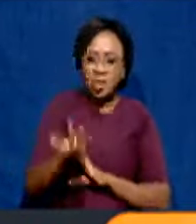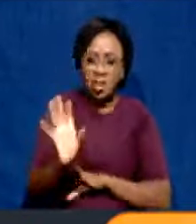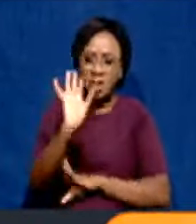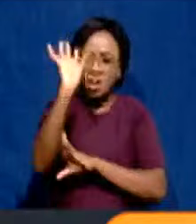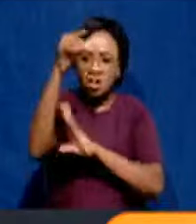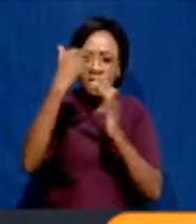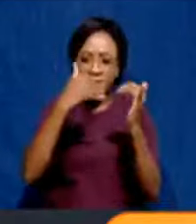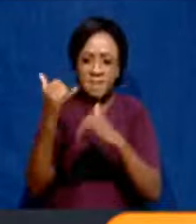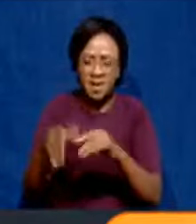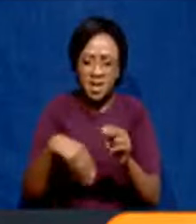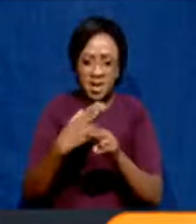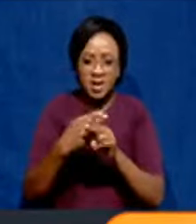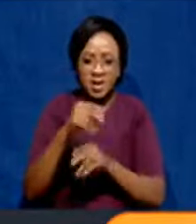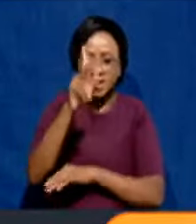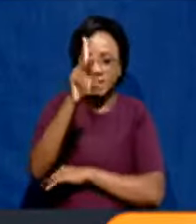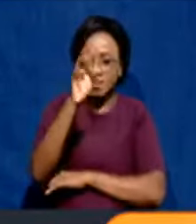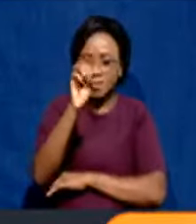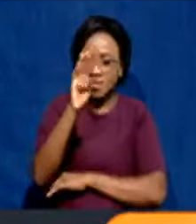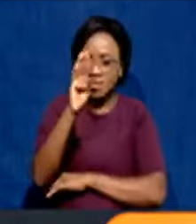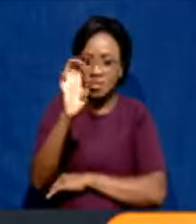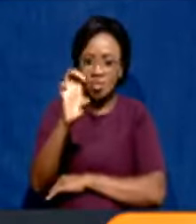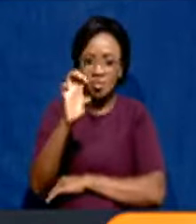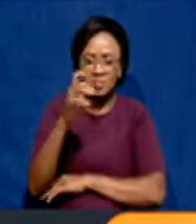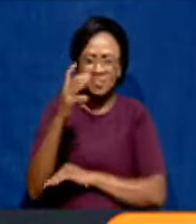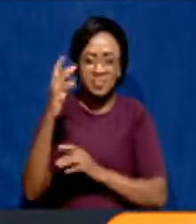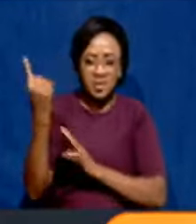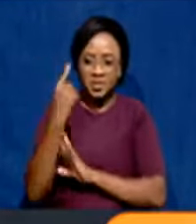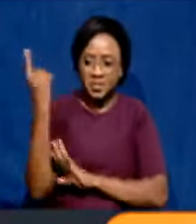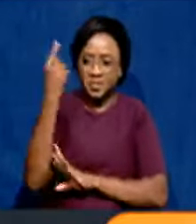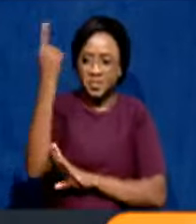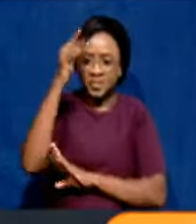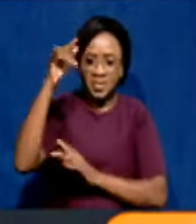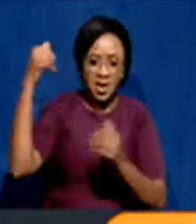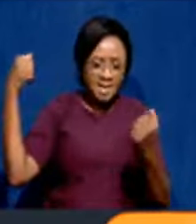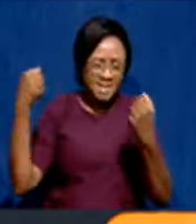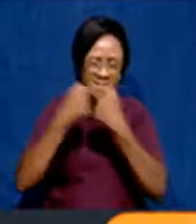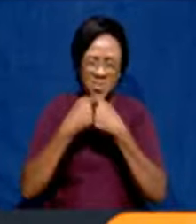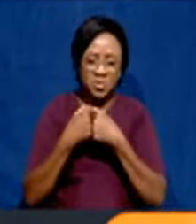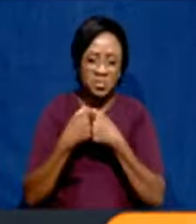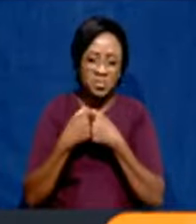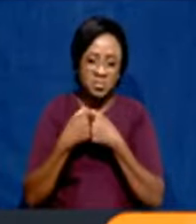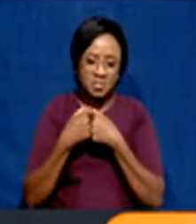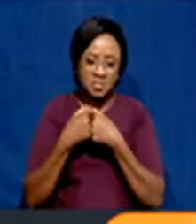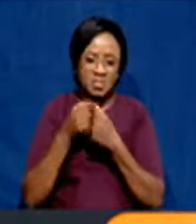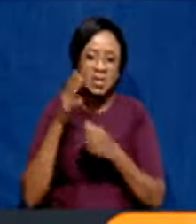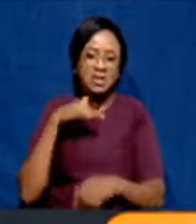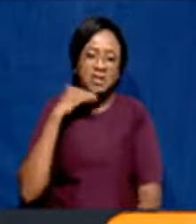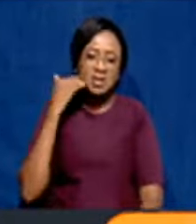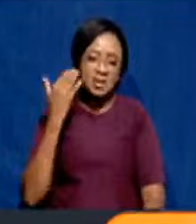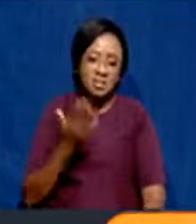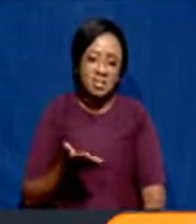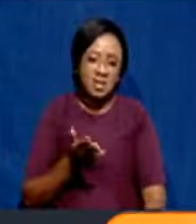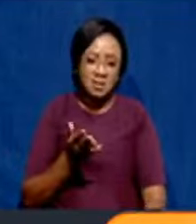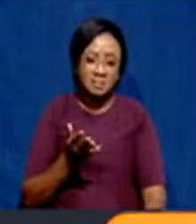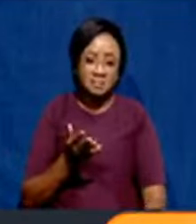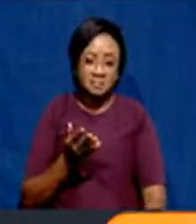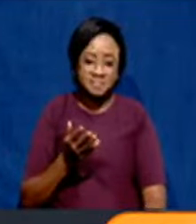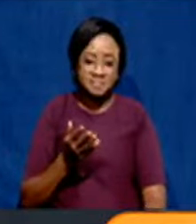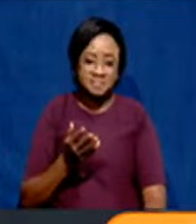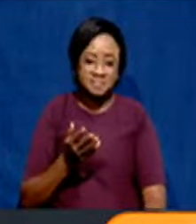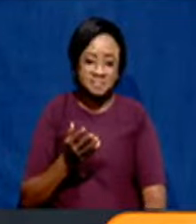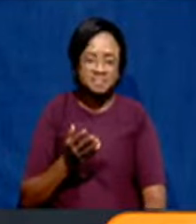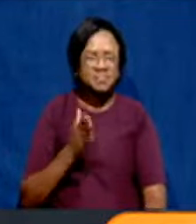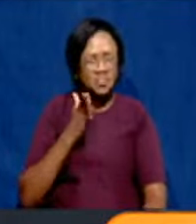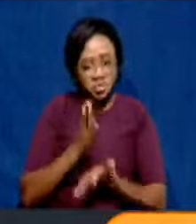And I remember that feeling of frustration where you wish sometimes that you can reverse that now, death occurs, yes, but this is not